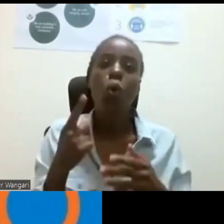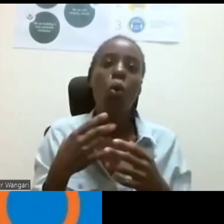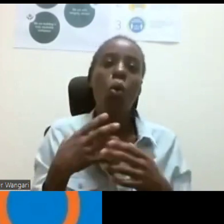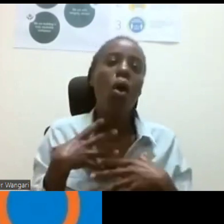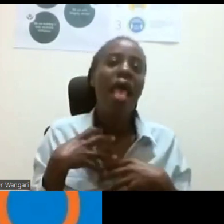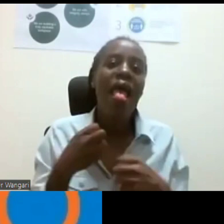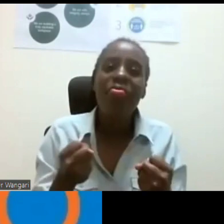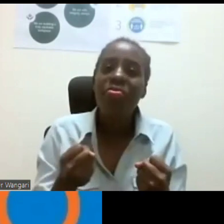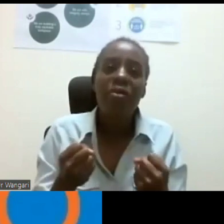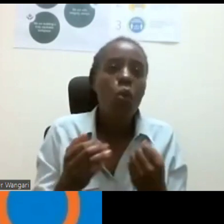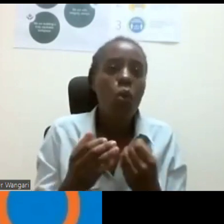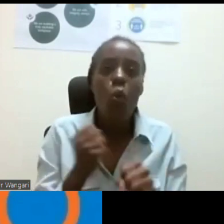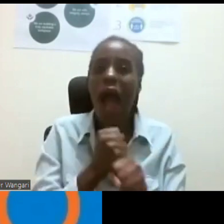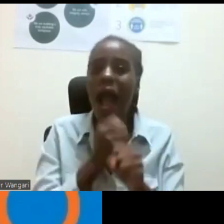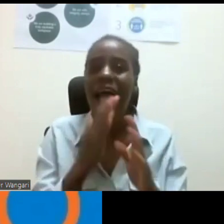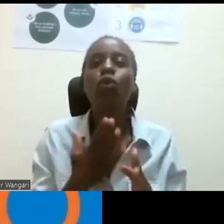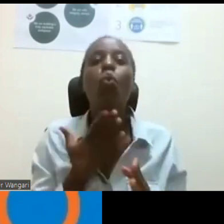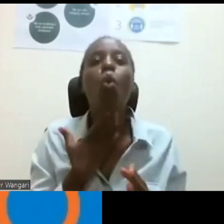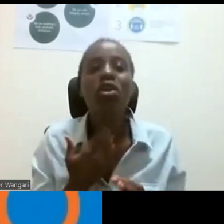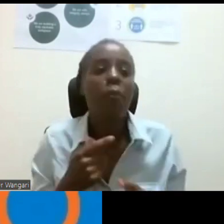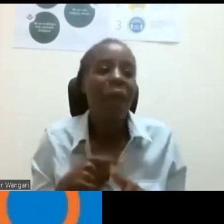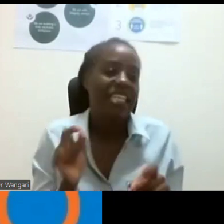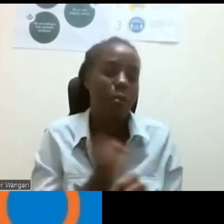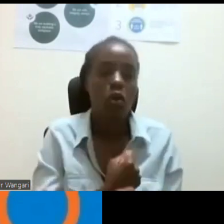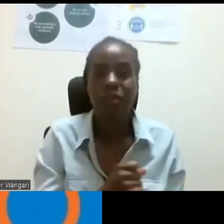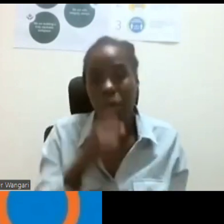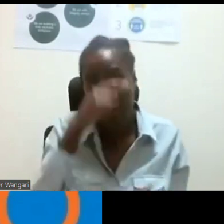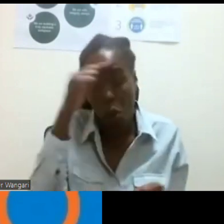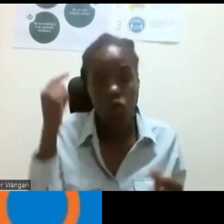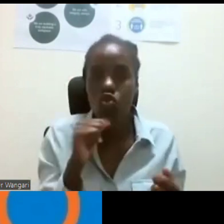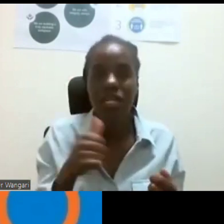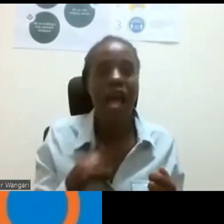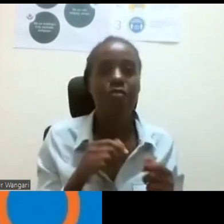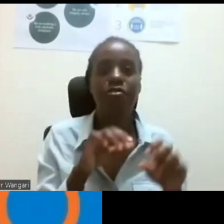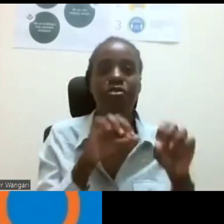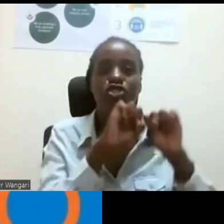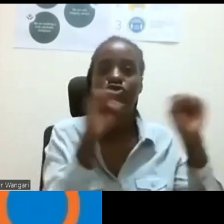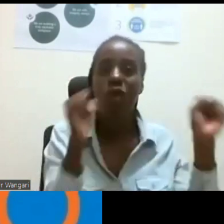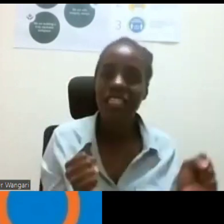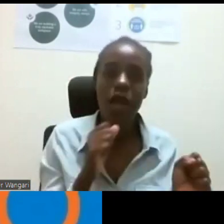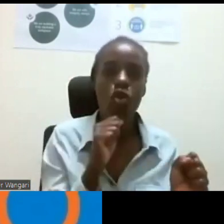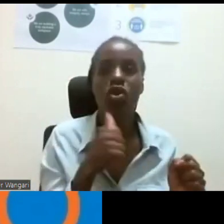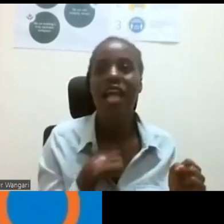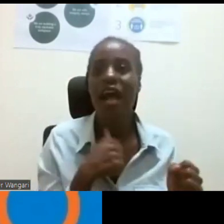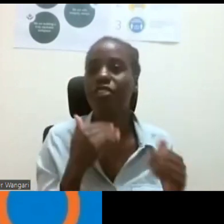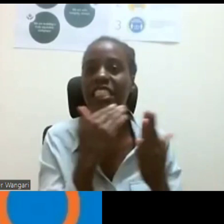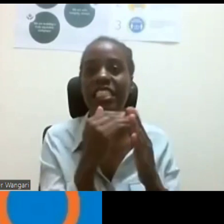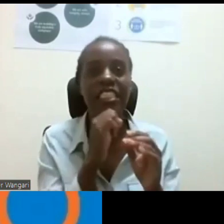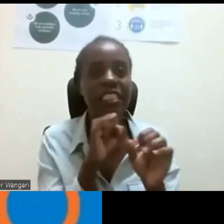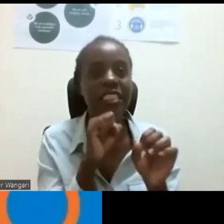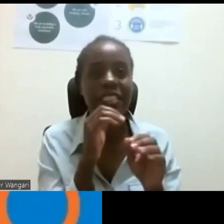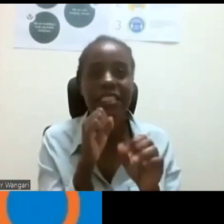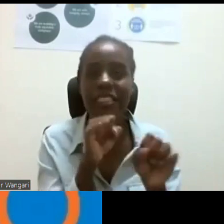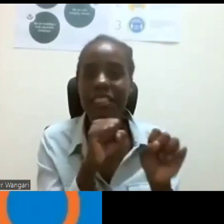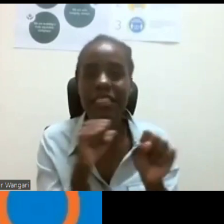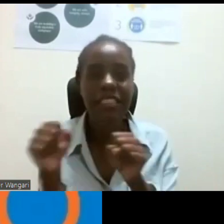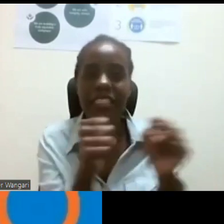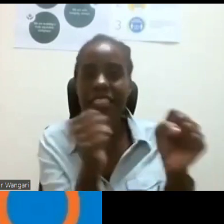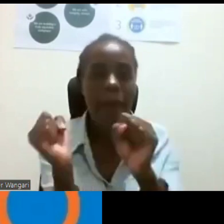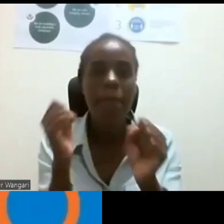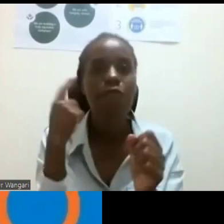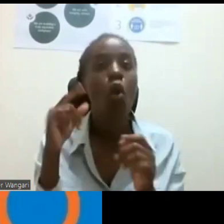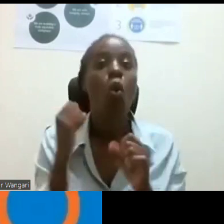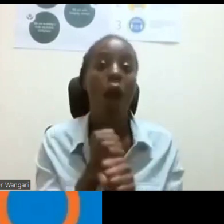no training, as we've heard from some of the health workers here themselves and some of the students. I think these are really big challenges. I would say, some